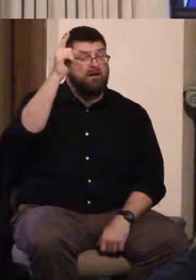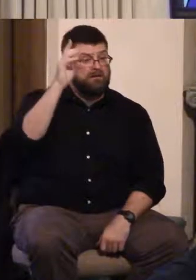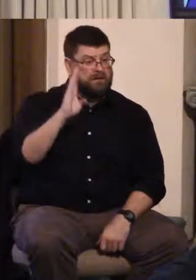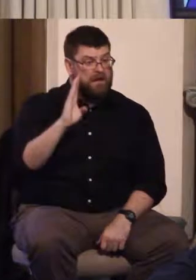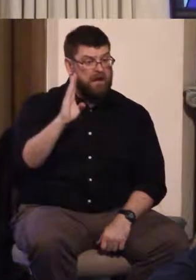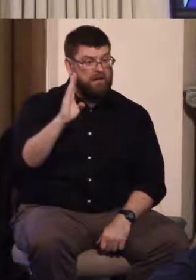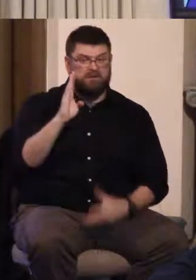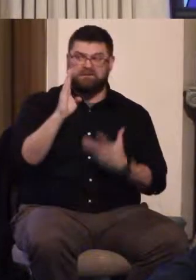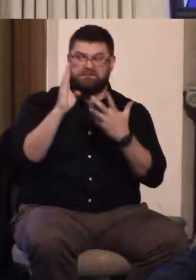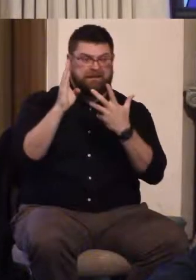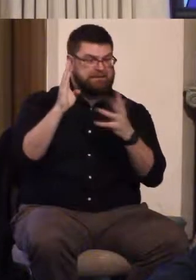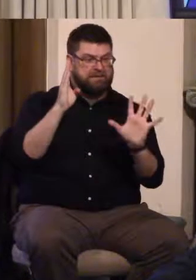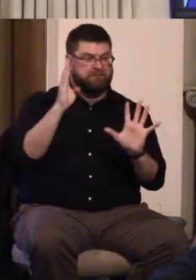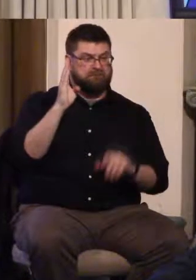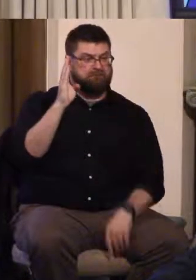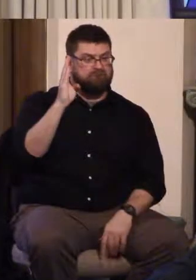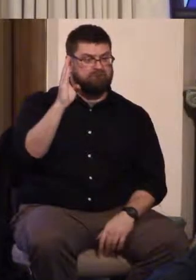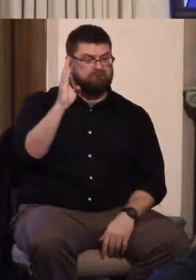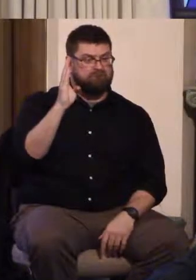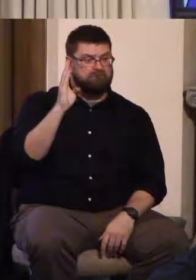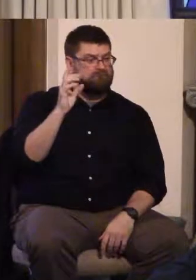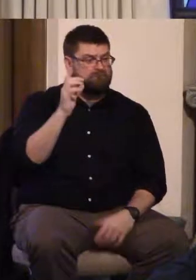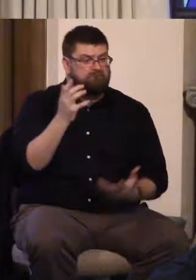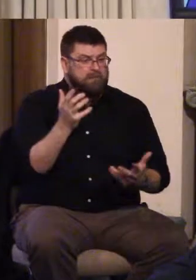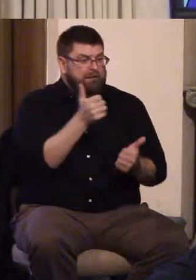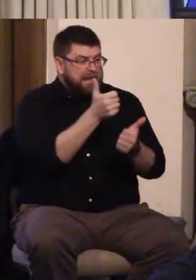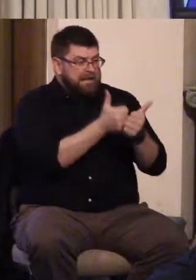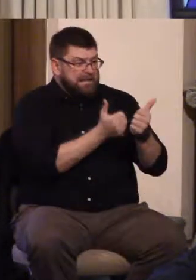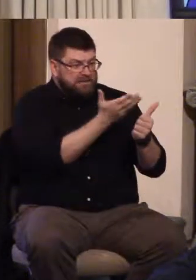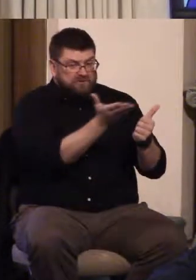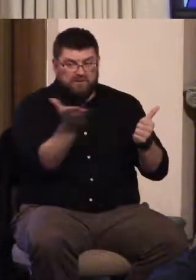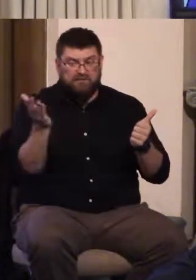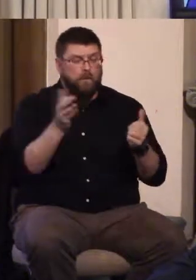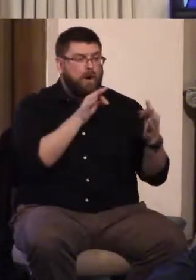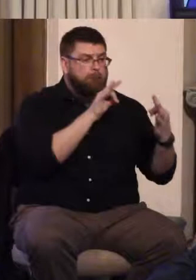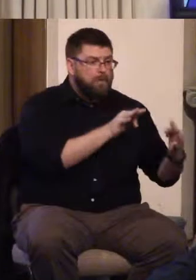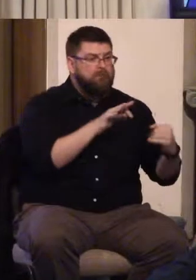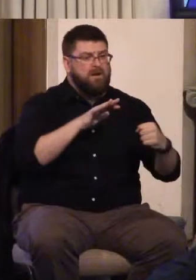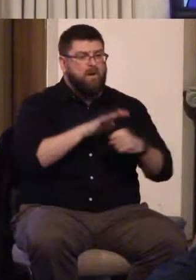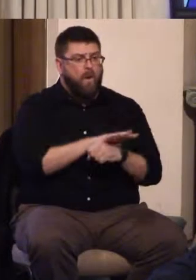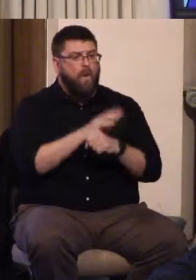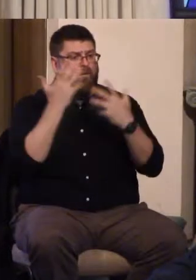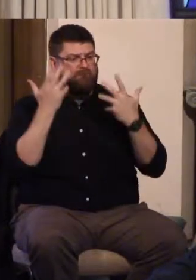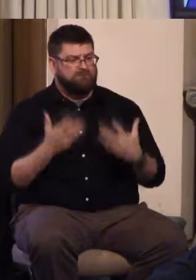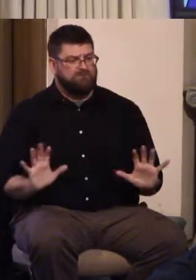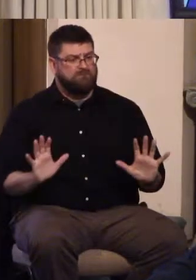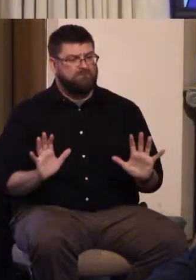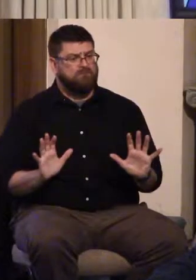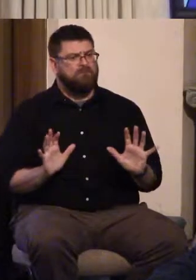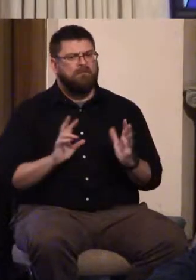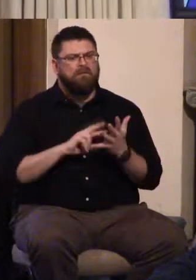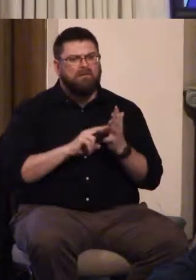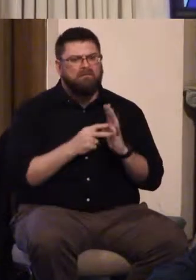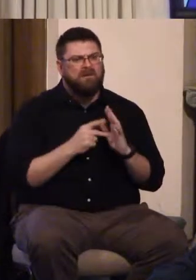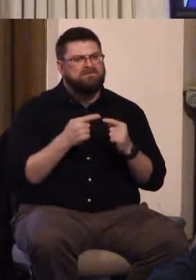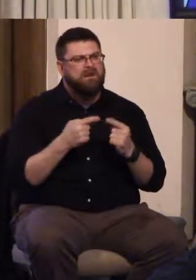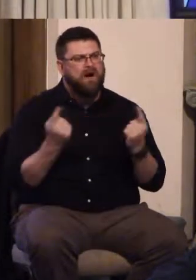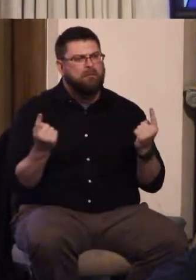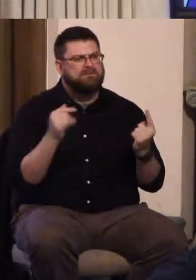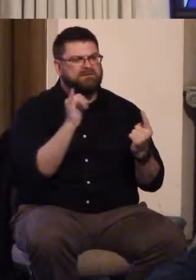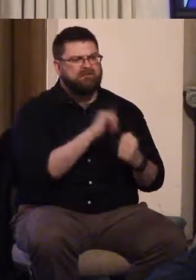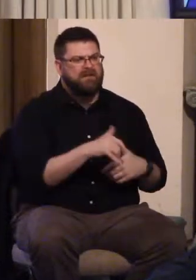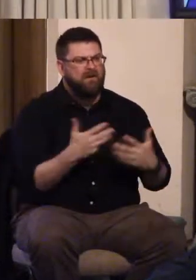is all there is, that we are each perfect, whole, and complete, what could be the opposite of